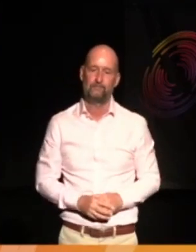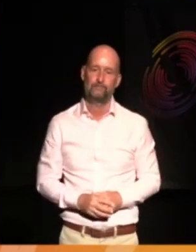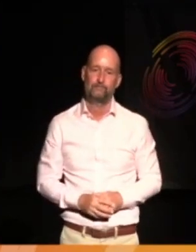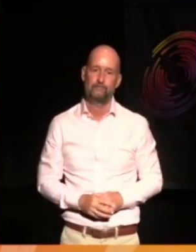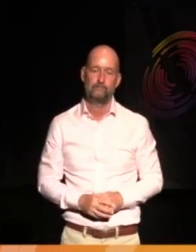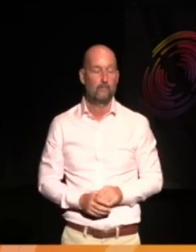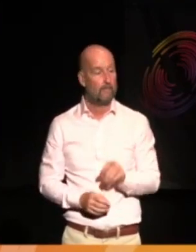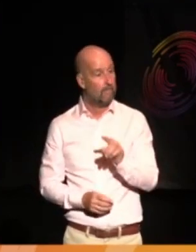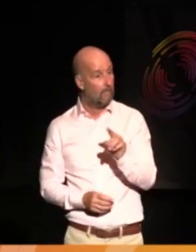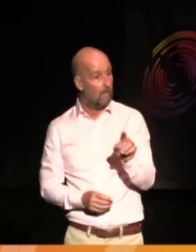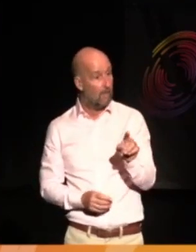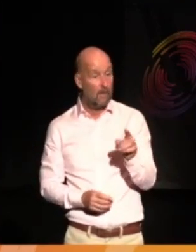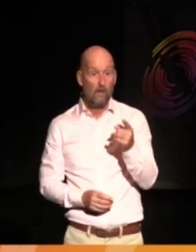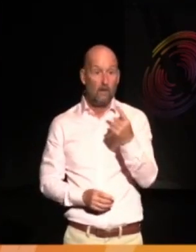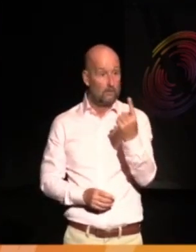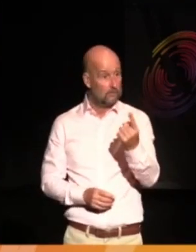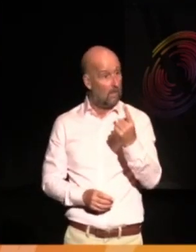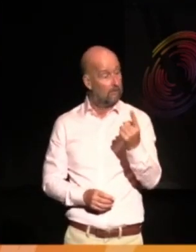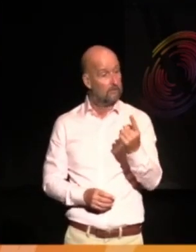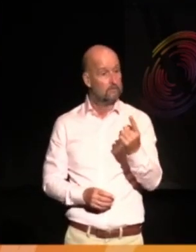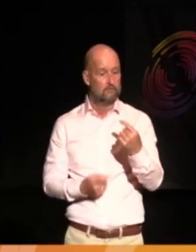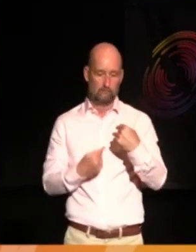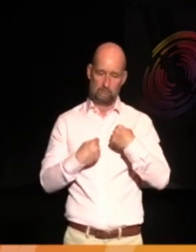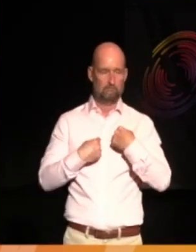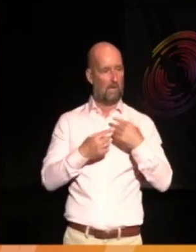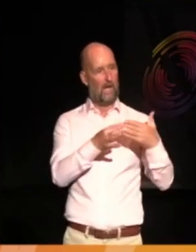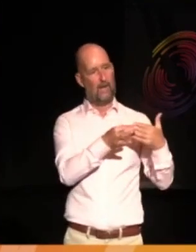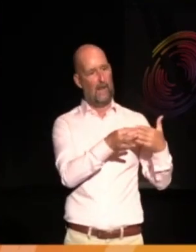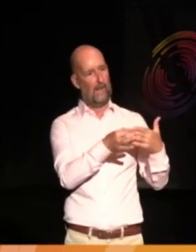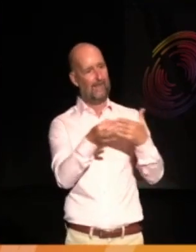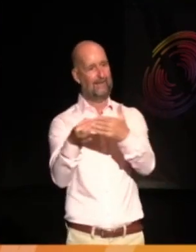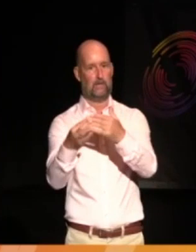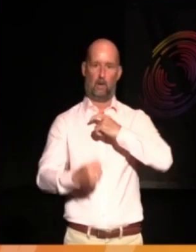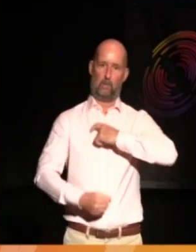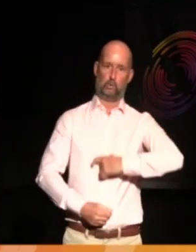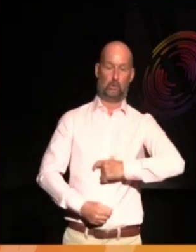Could you stand if you would call yourself a leader?